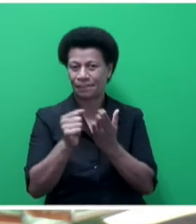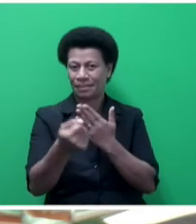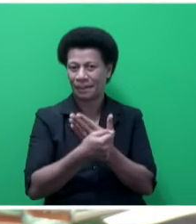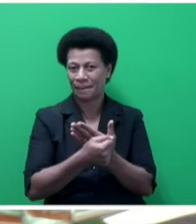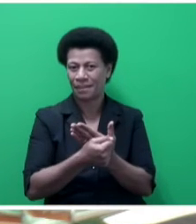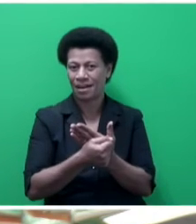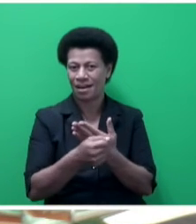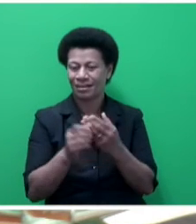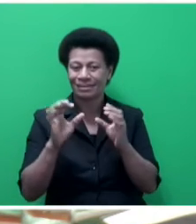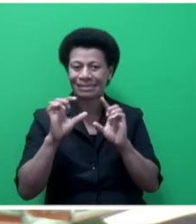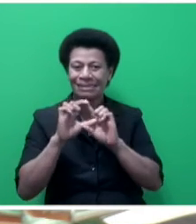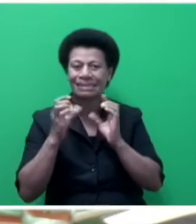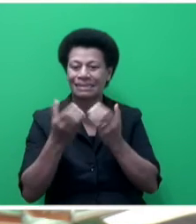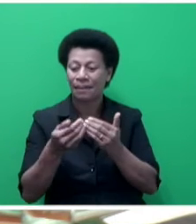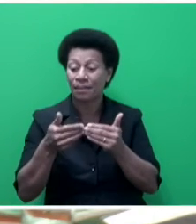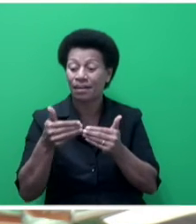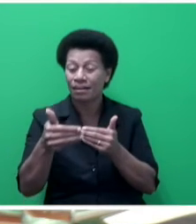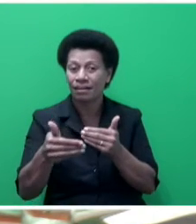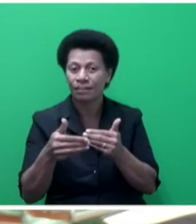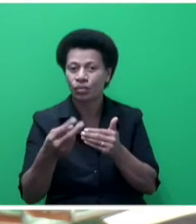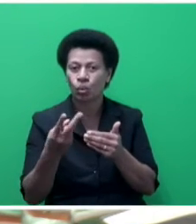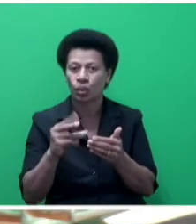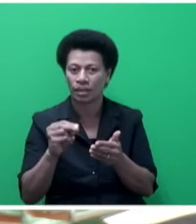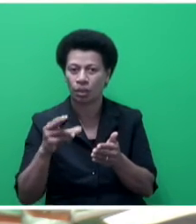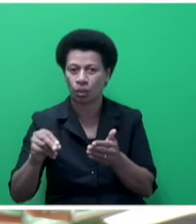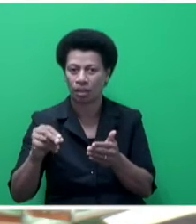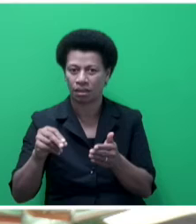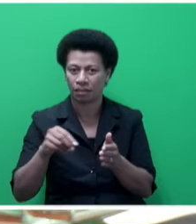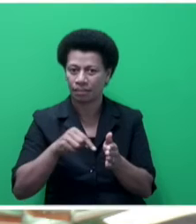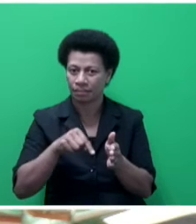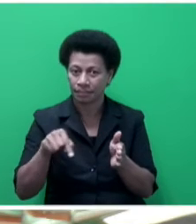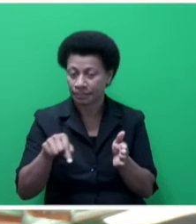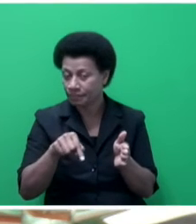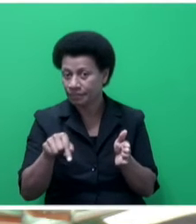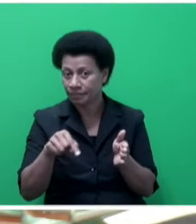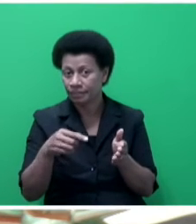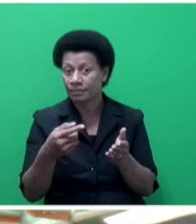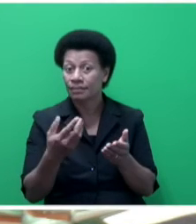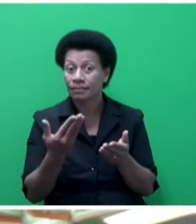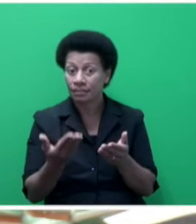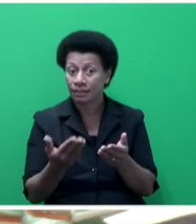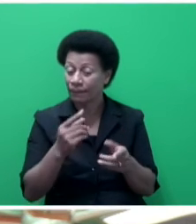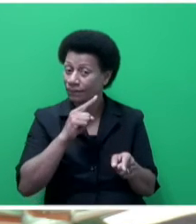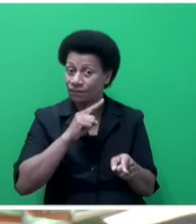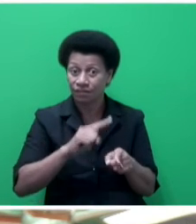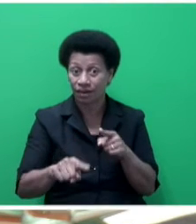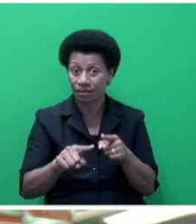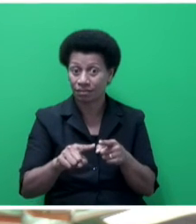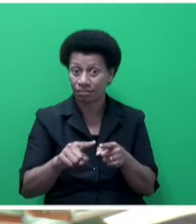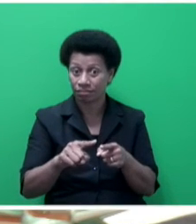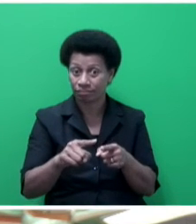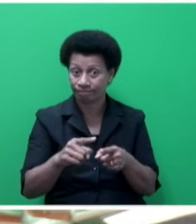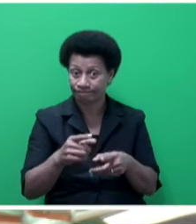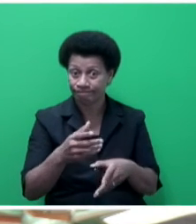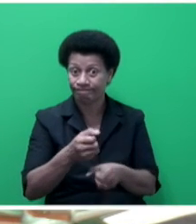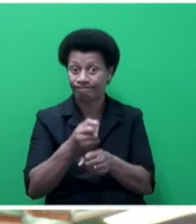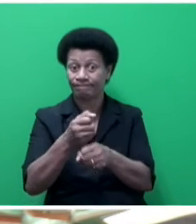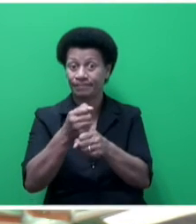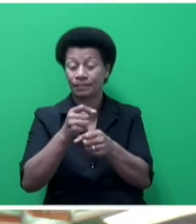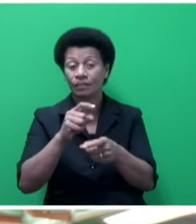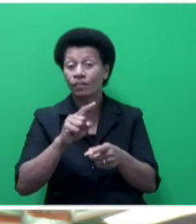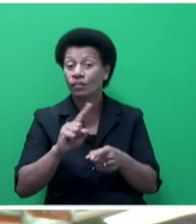to December 2020. Mr. Speaker, sir, to complement the fast-track initiative, we have commenced